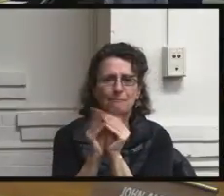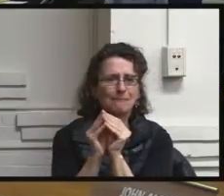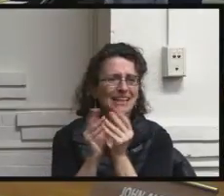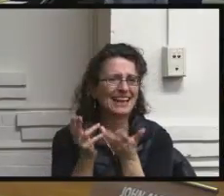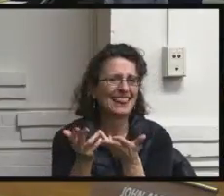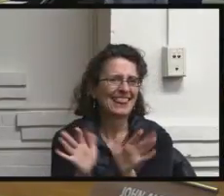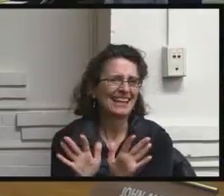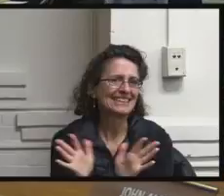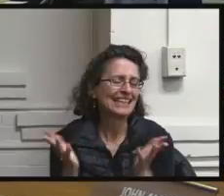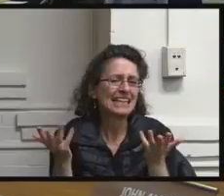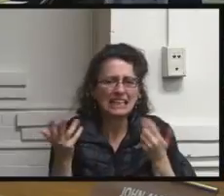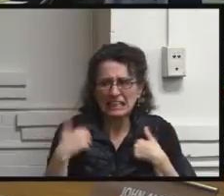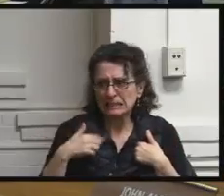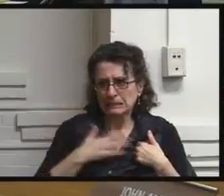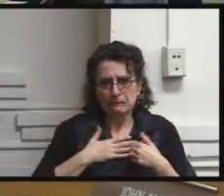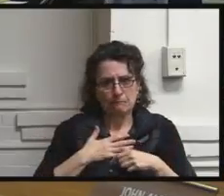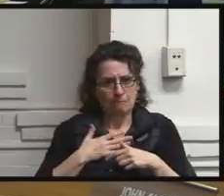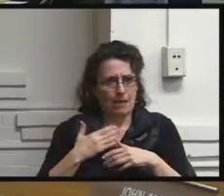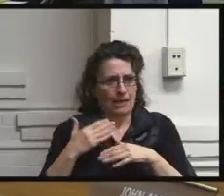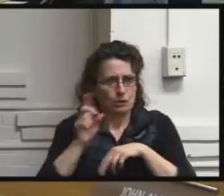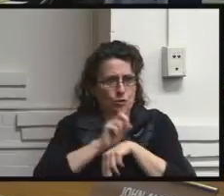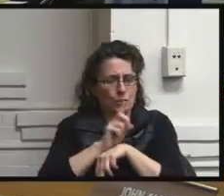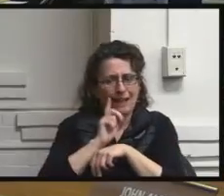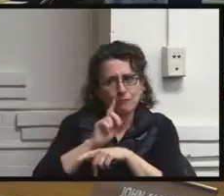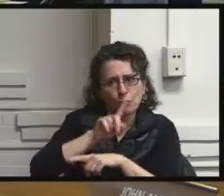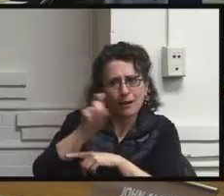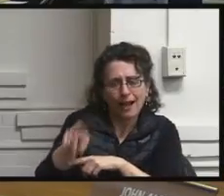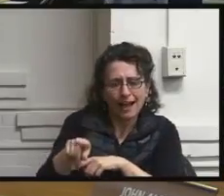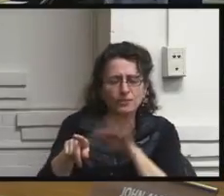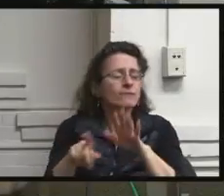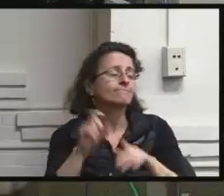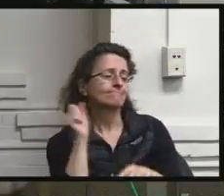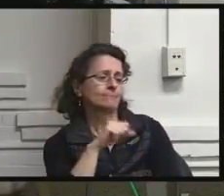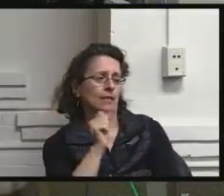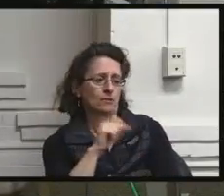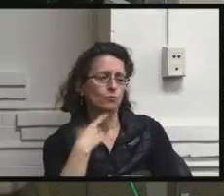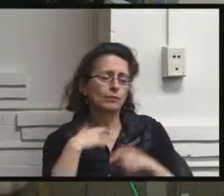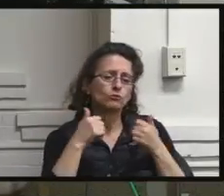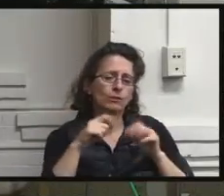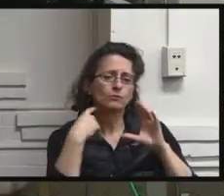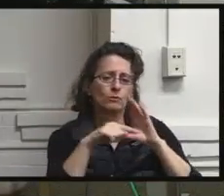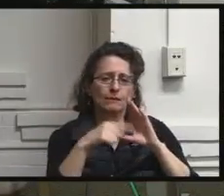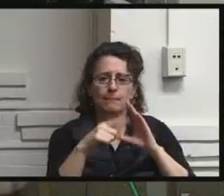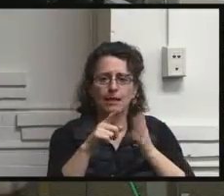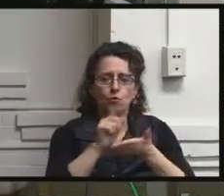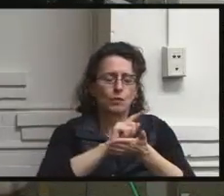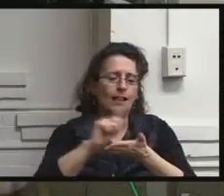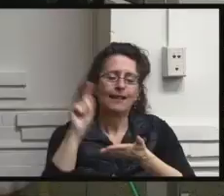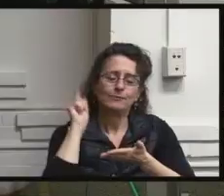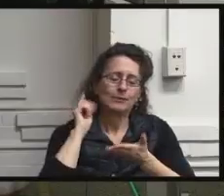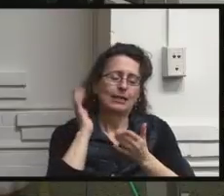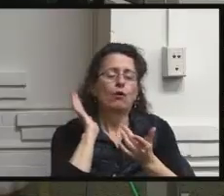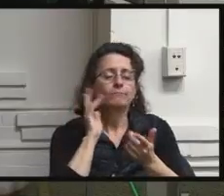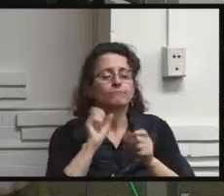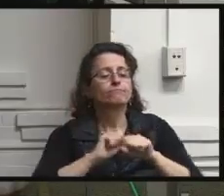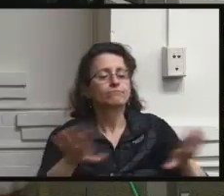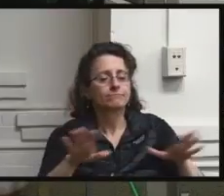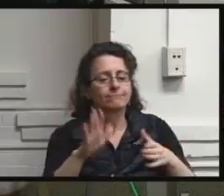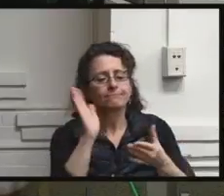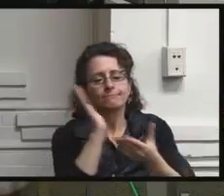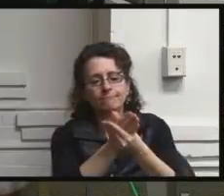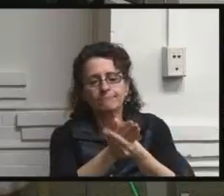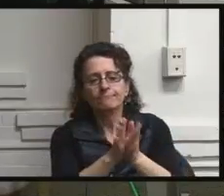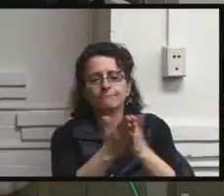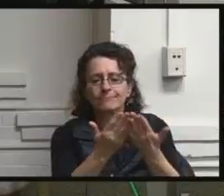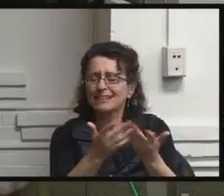at 4:20 today. That's saying right. We have $25,000. And certainly we tried to get something to you last week to go in your packet. And you know what? Everybody